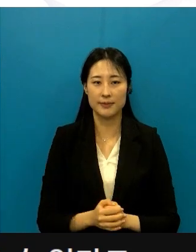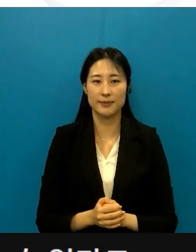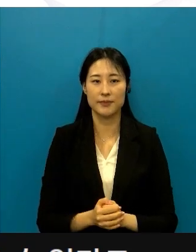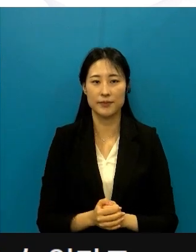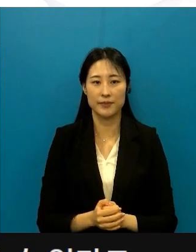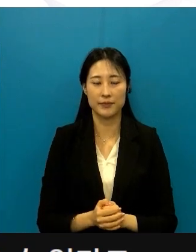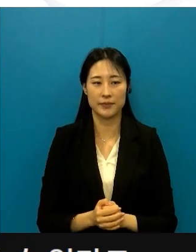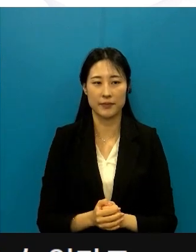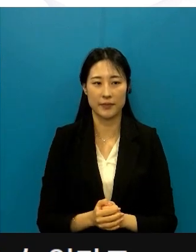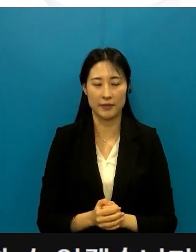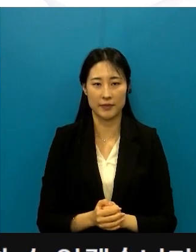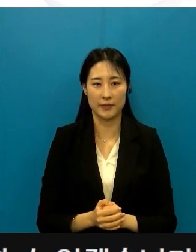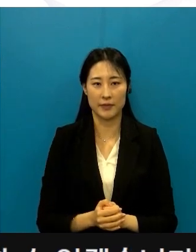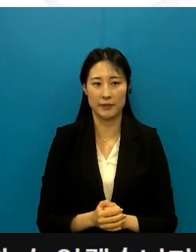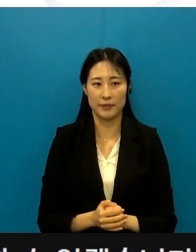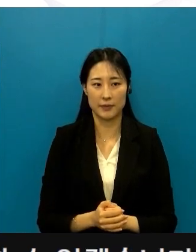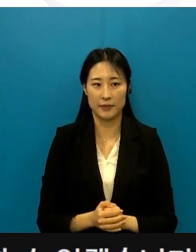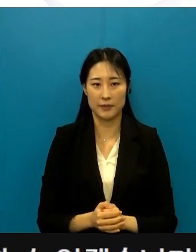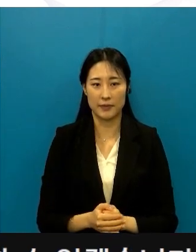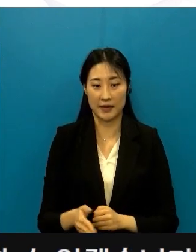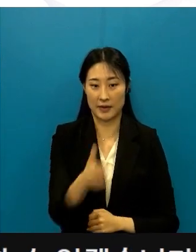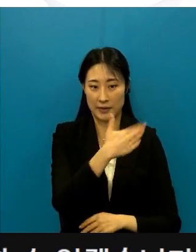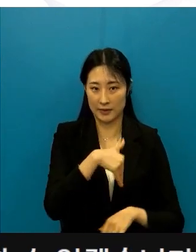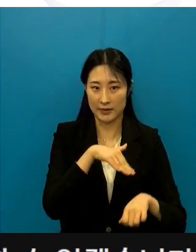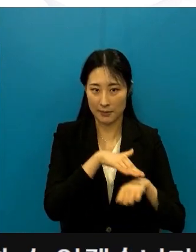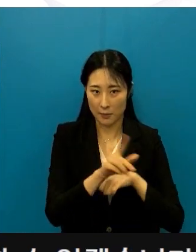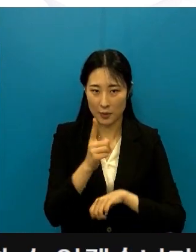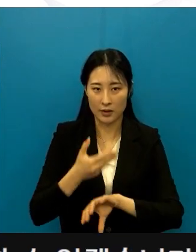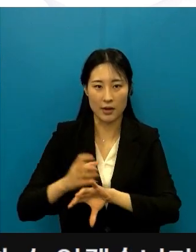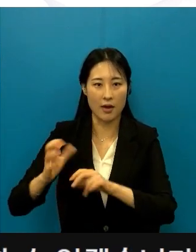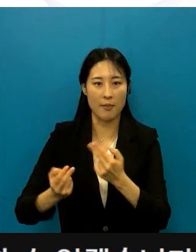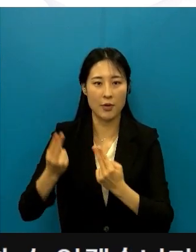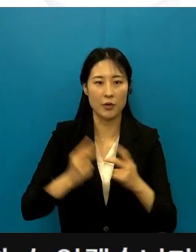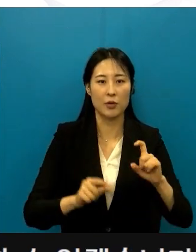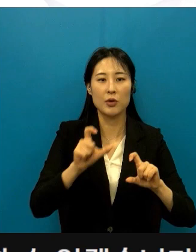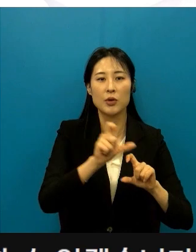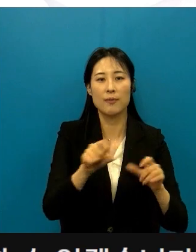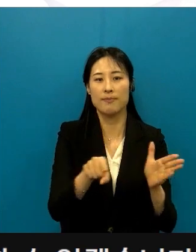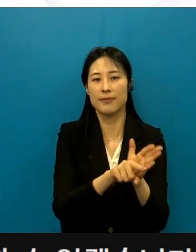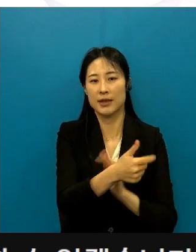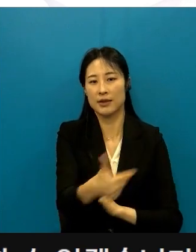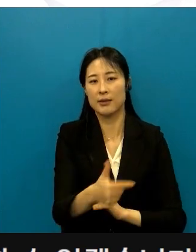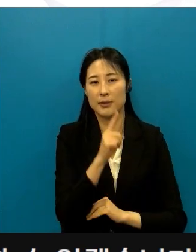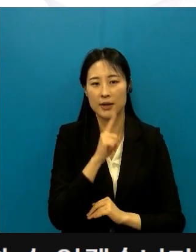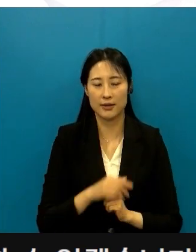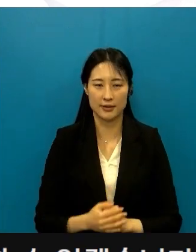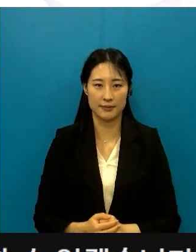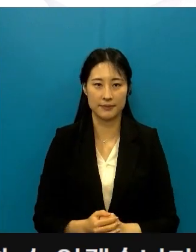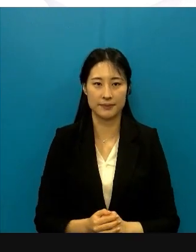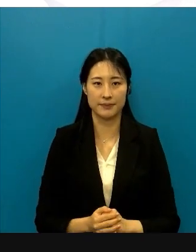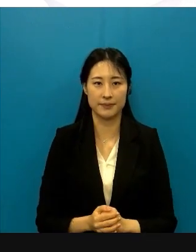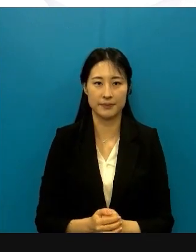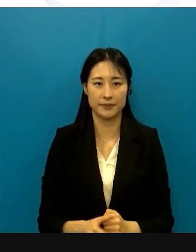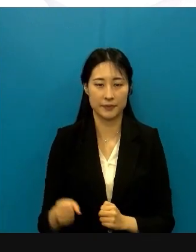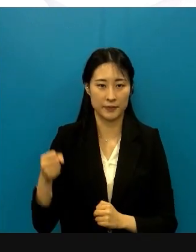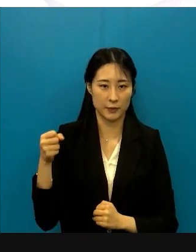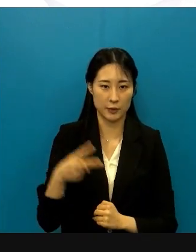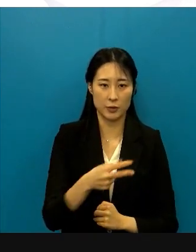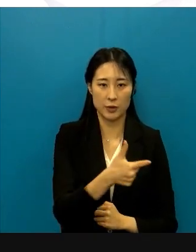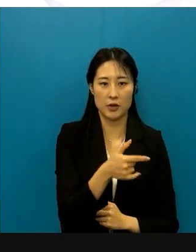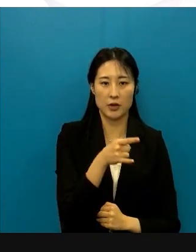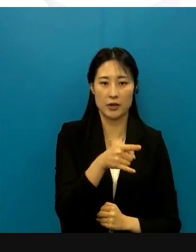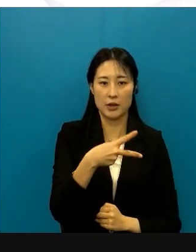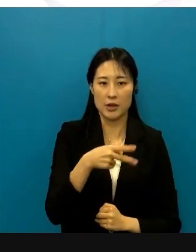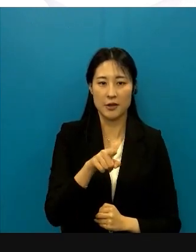another thing is, when you look at Netherlands, over 80% of the euthanasia cases or